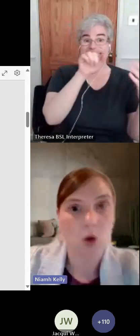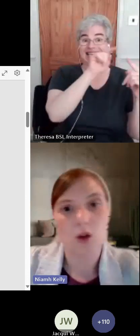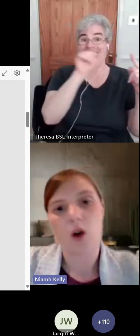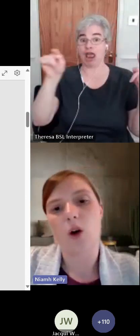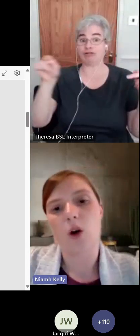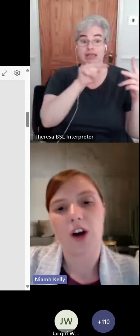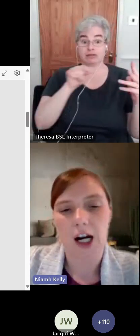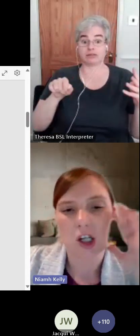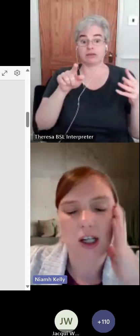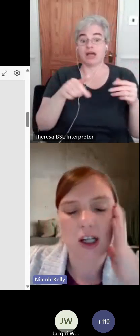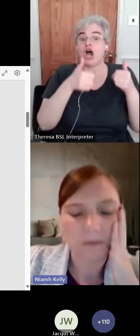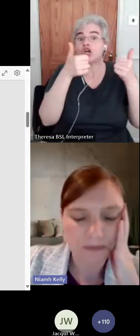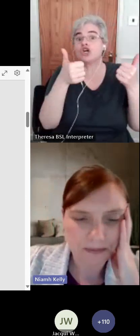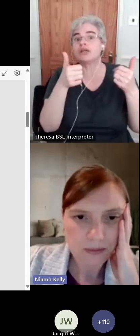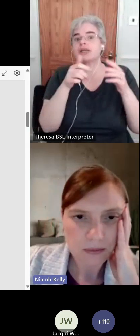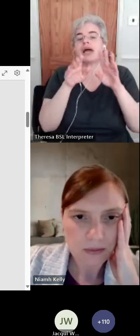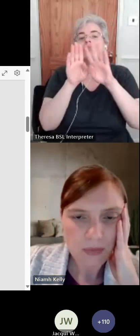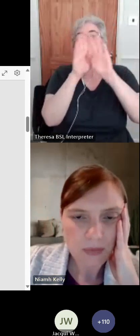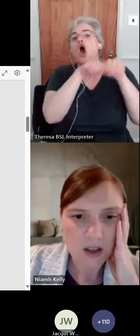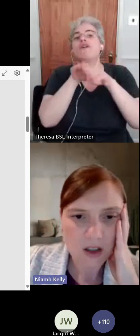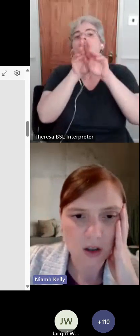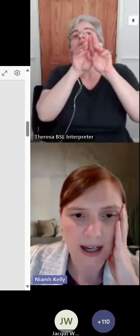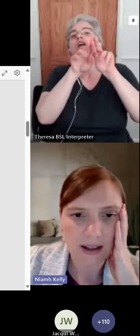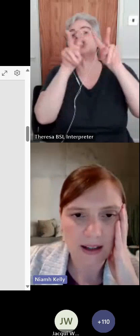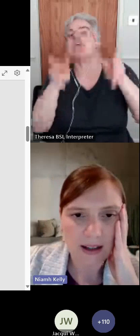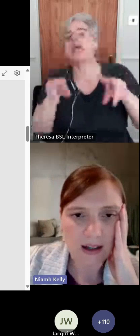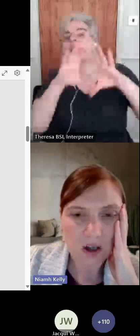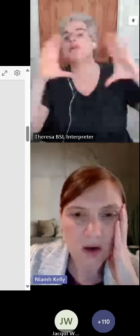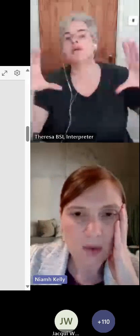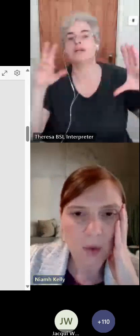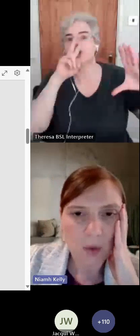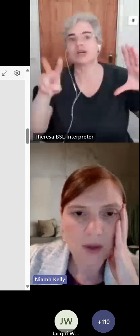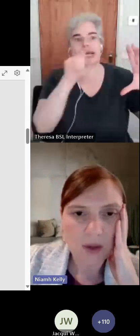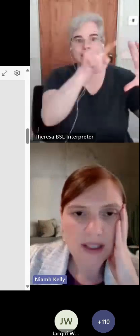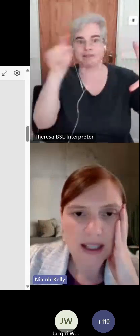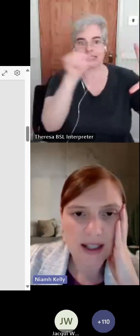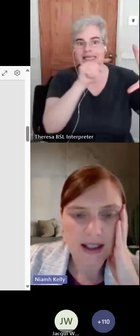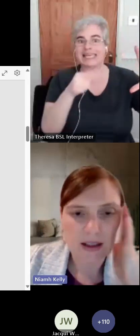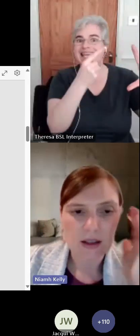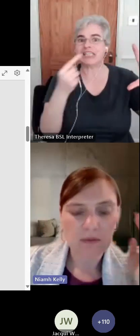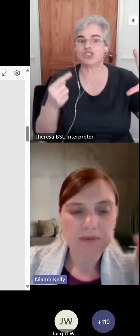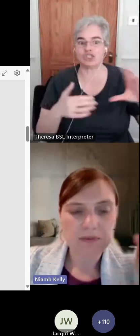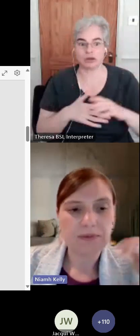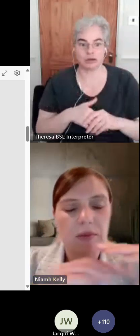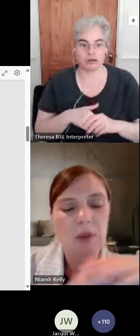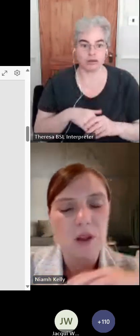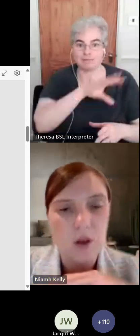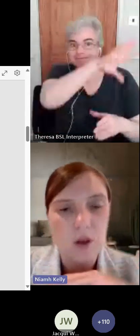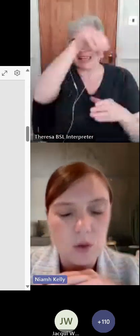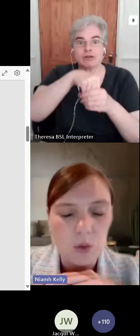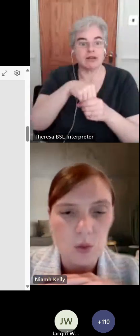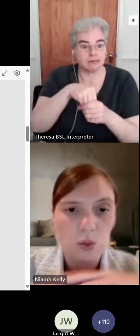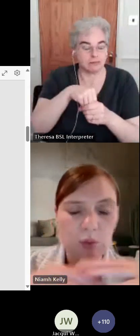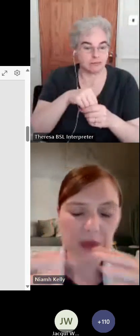really kind of good overarching to look at. But what I would say is,